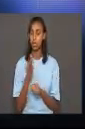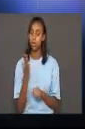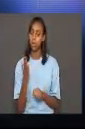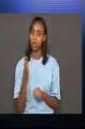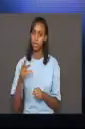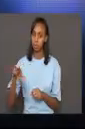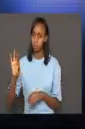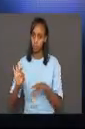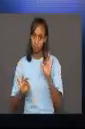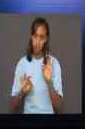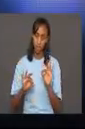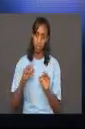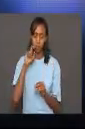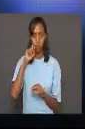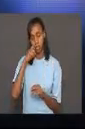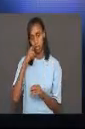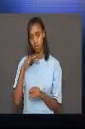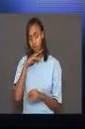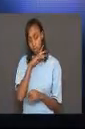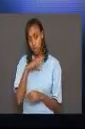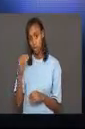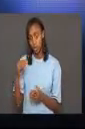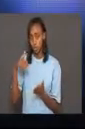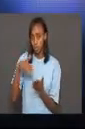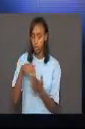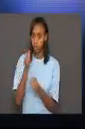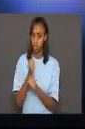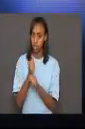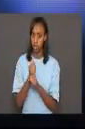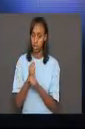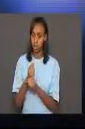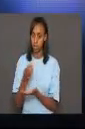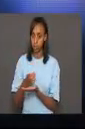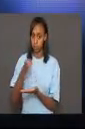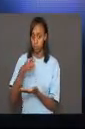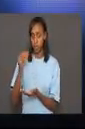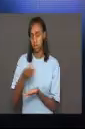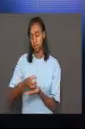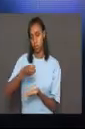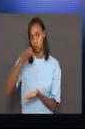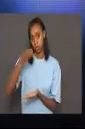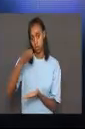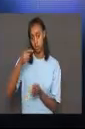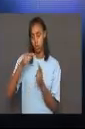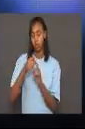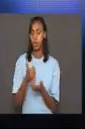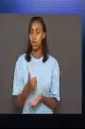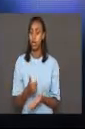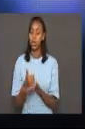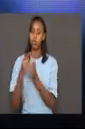like picking up plastic waste and recycling tins and bottles will